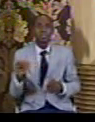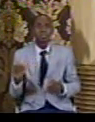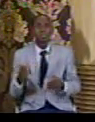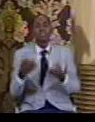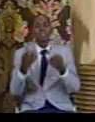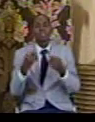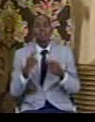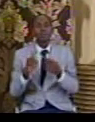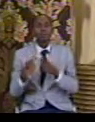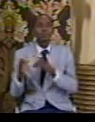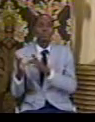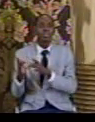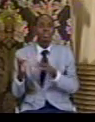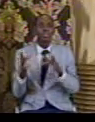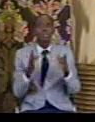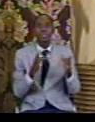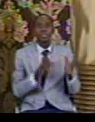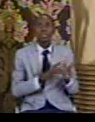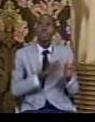believing.